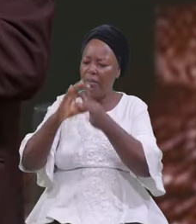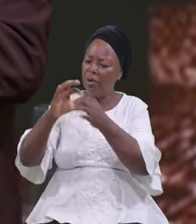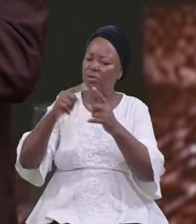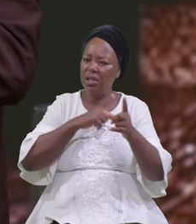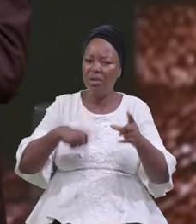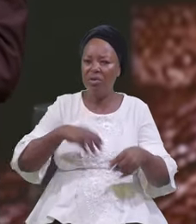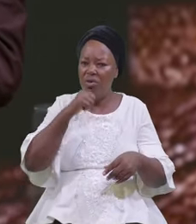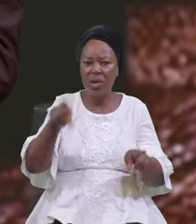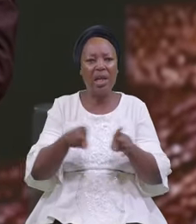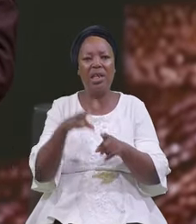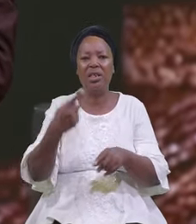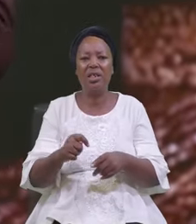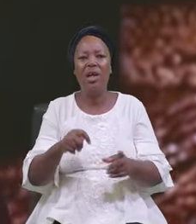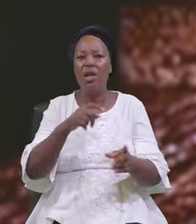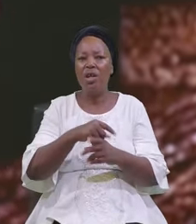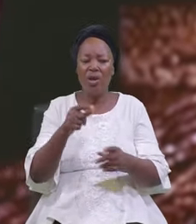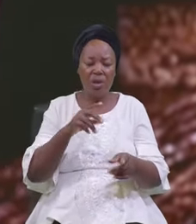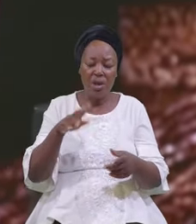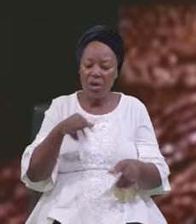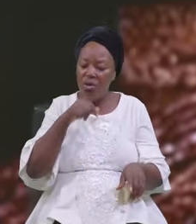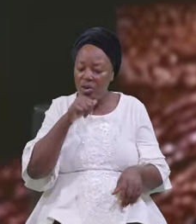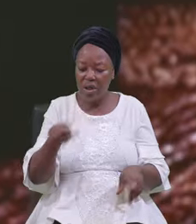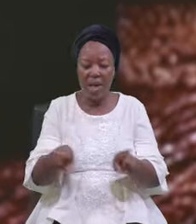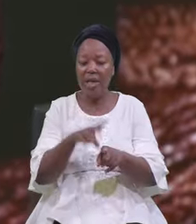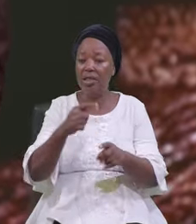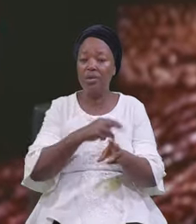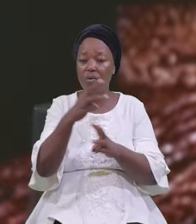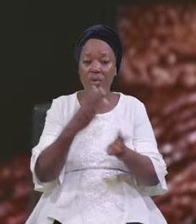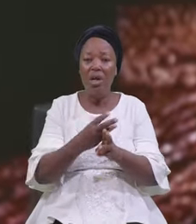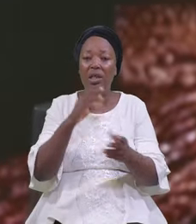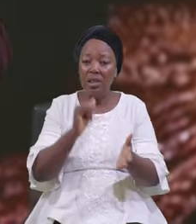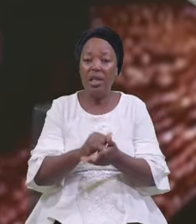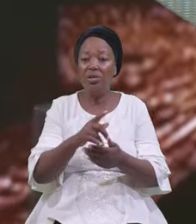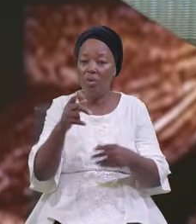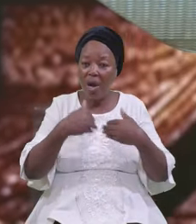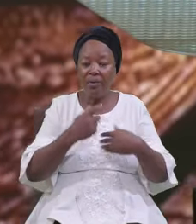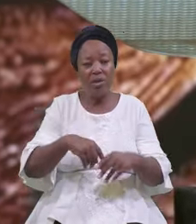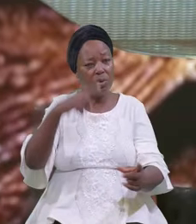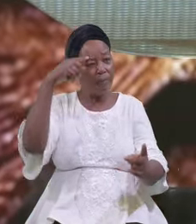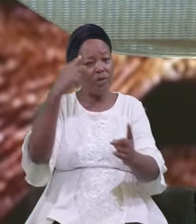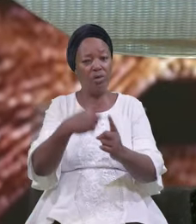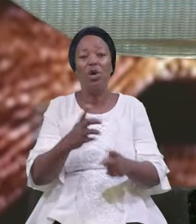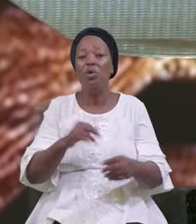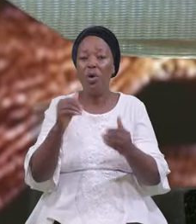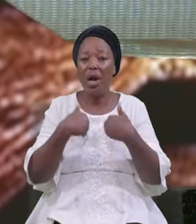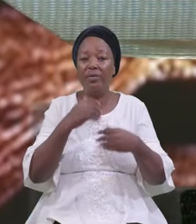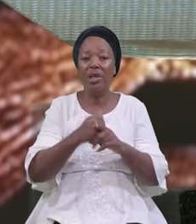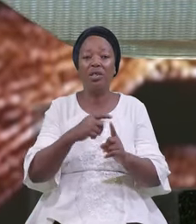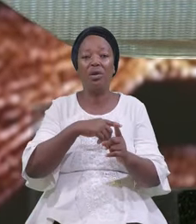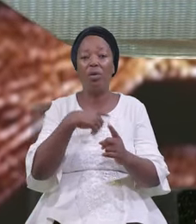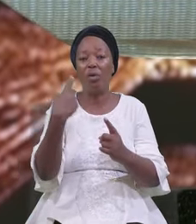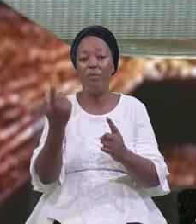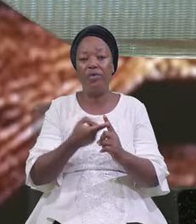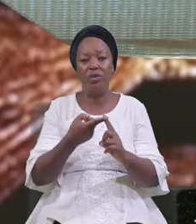but I belong specially unto the Lord, spiritually unto the Lord. The conservation of